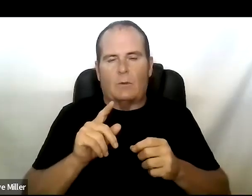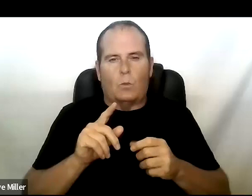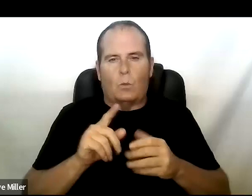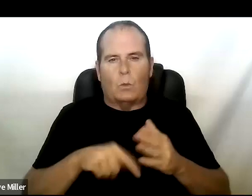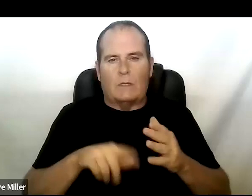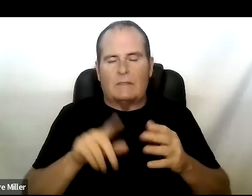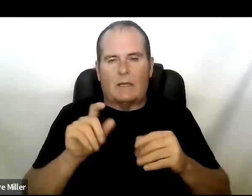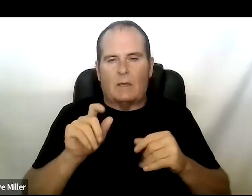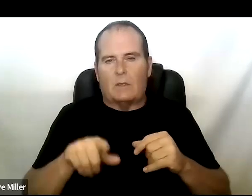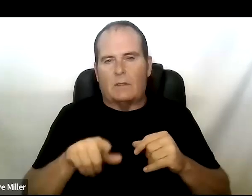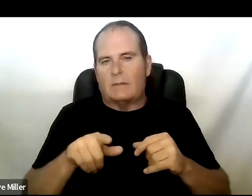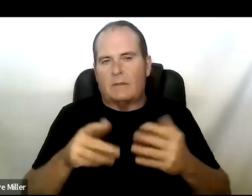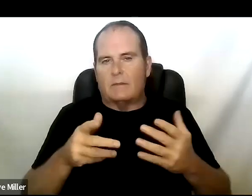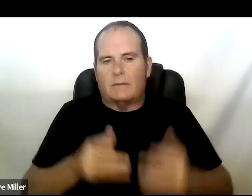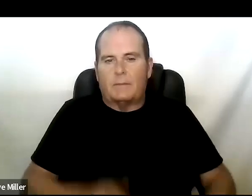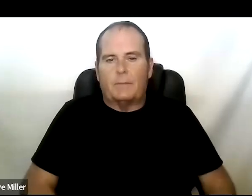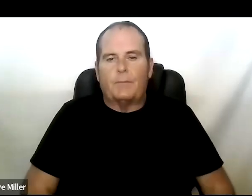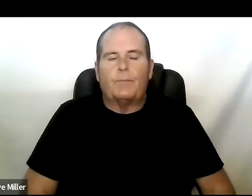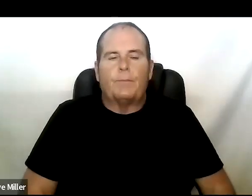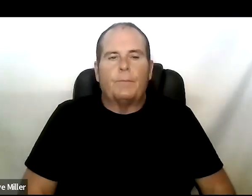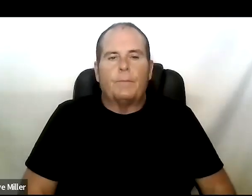talking about in that question?